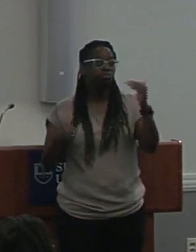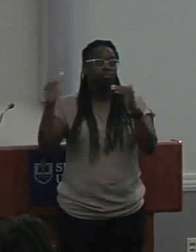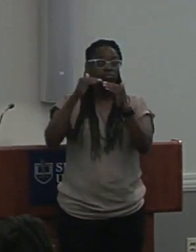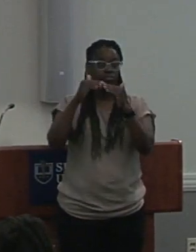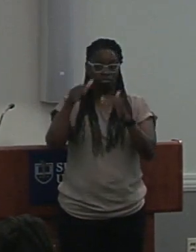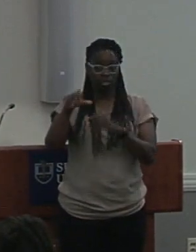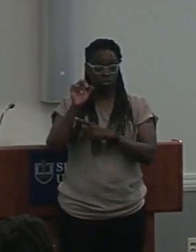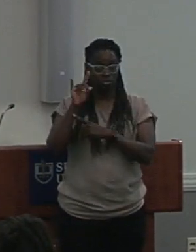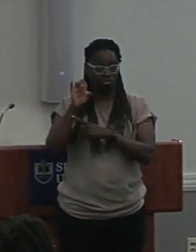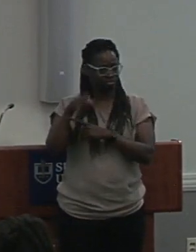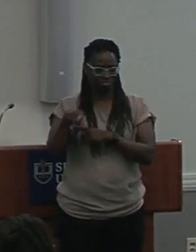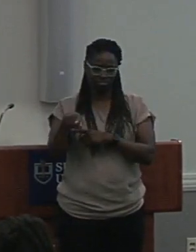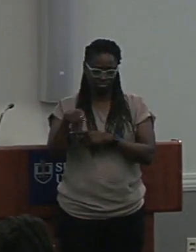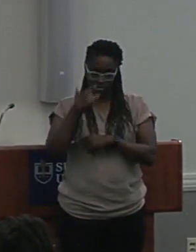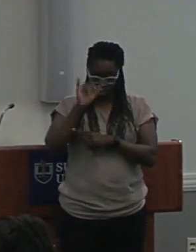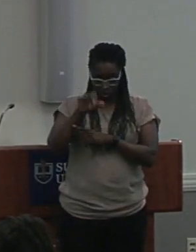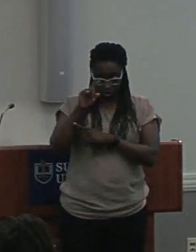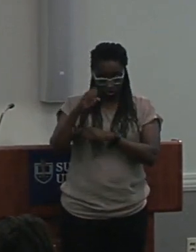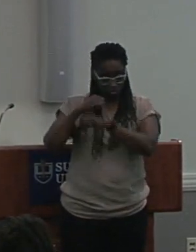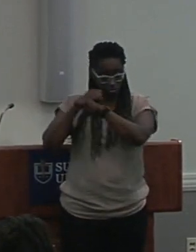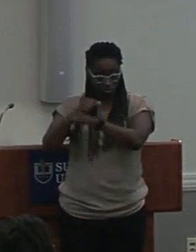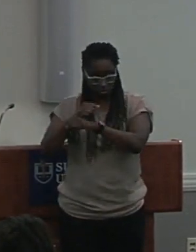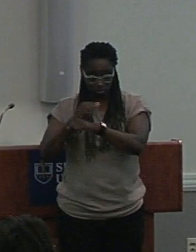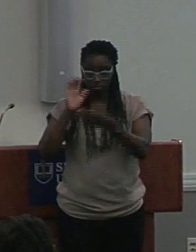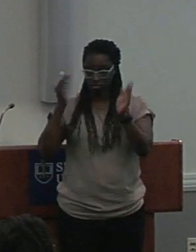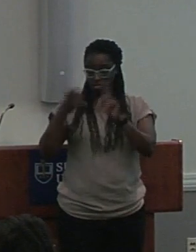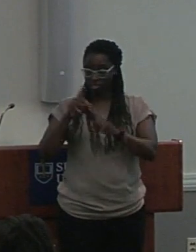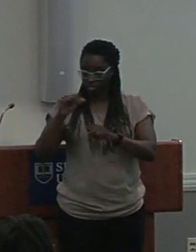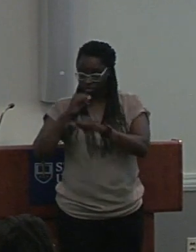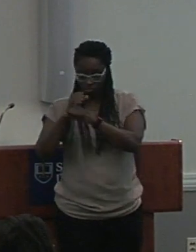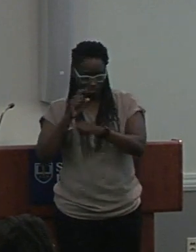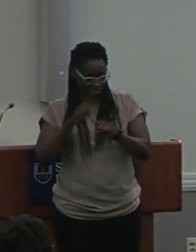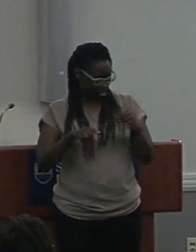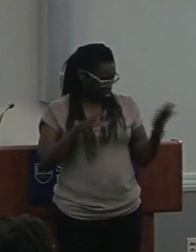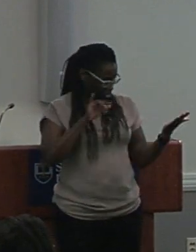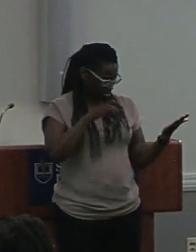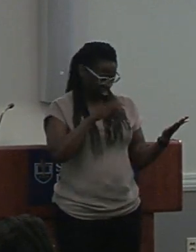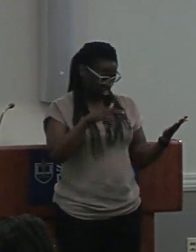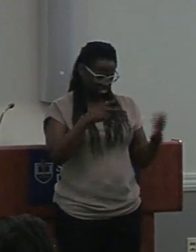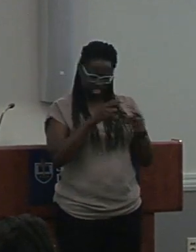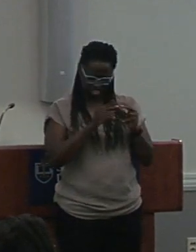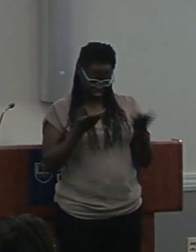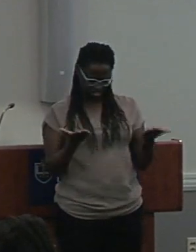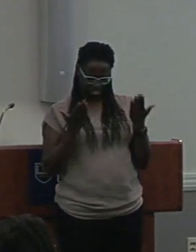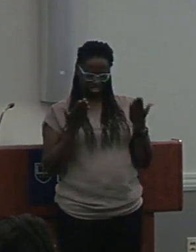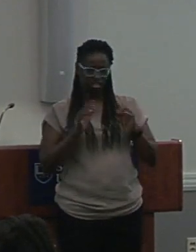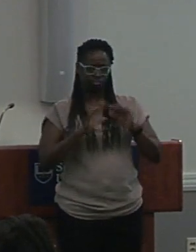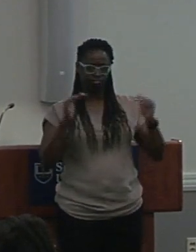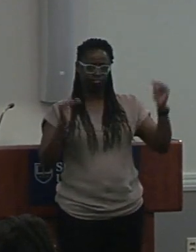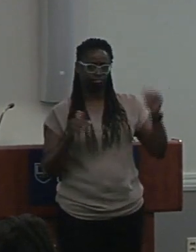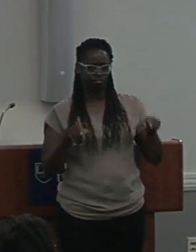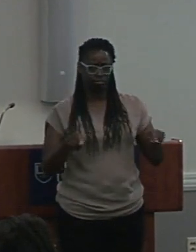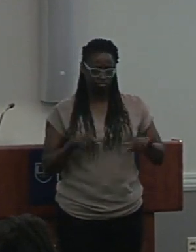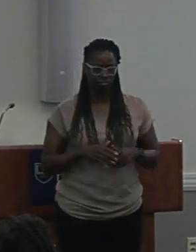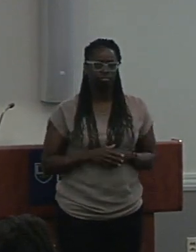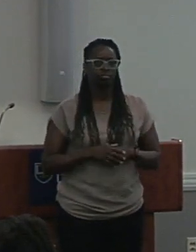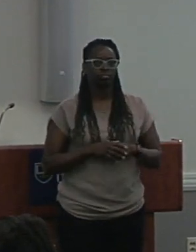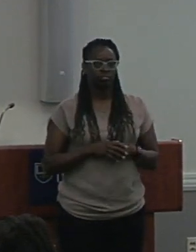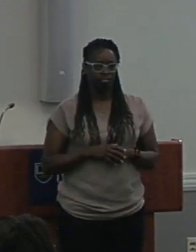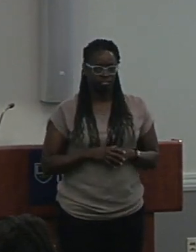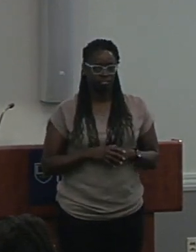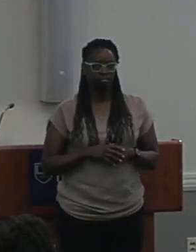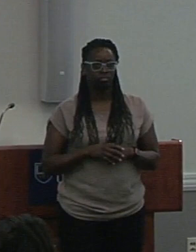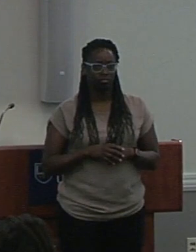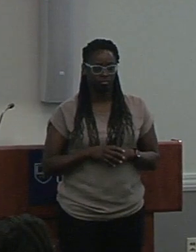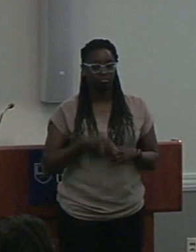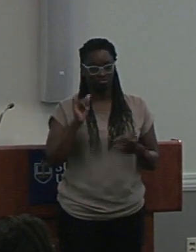as non-disabled people, and that assisted suicide is a form of deadly discrimination